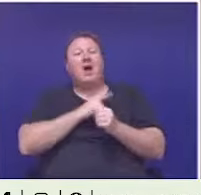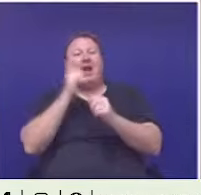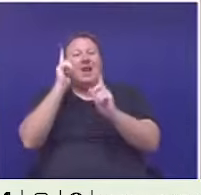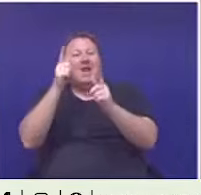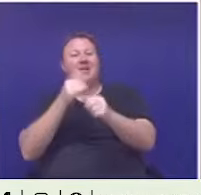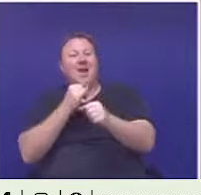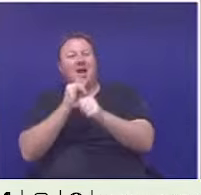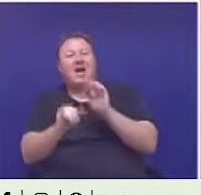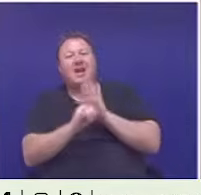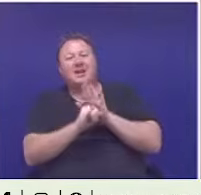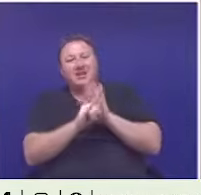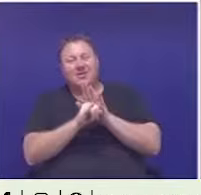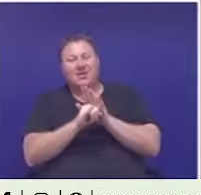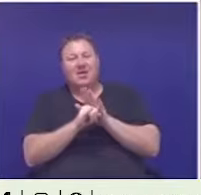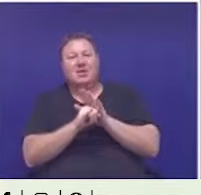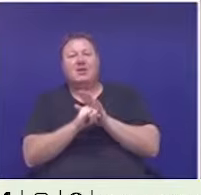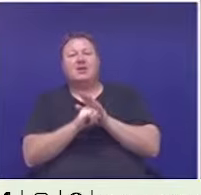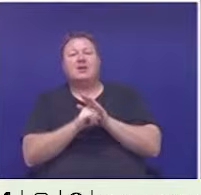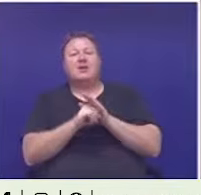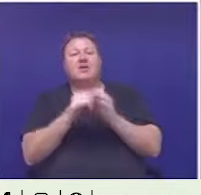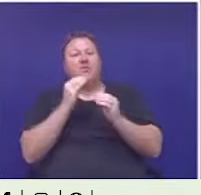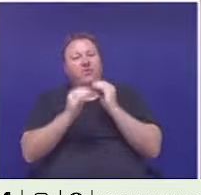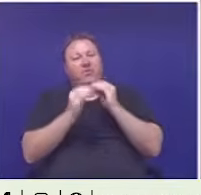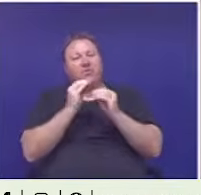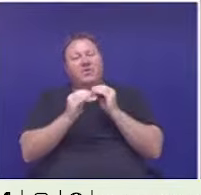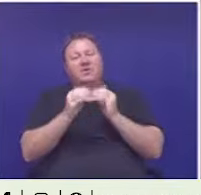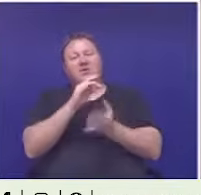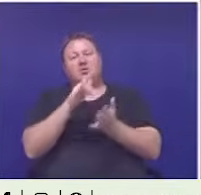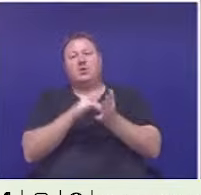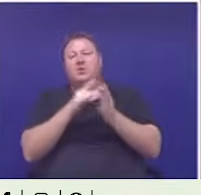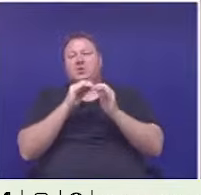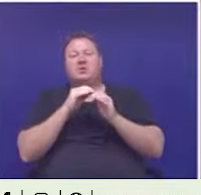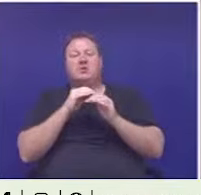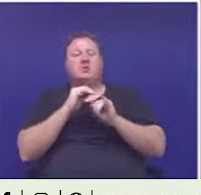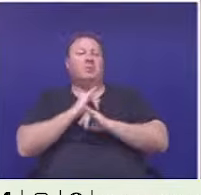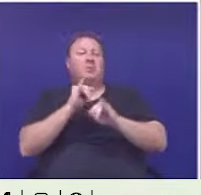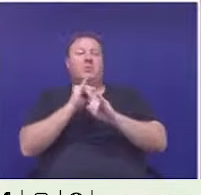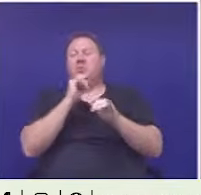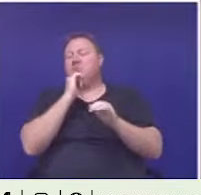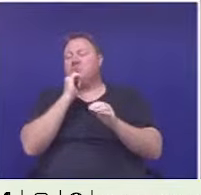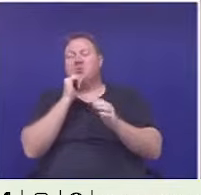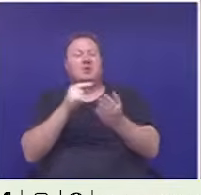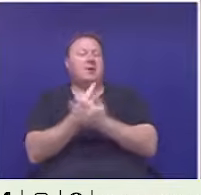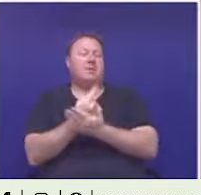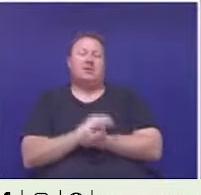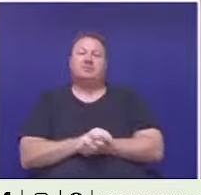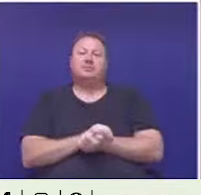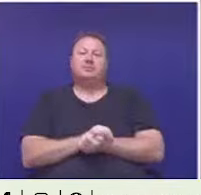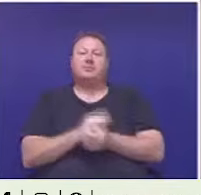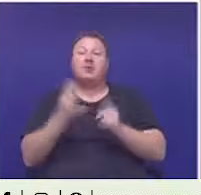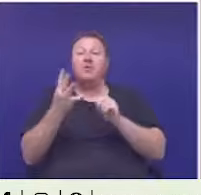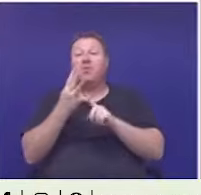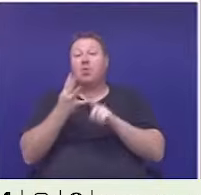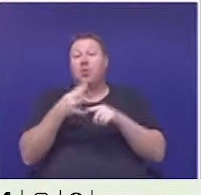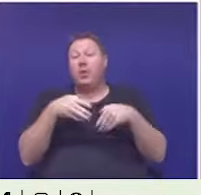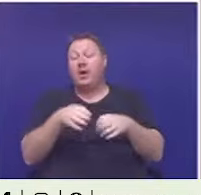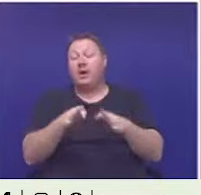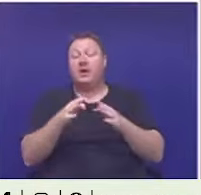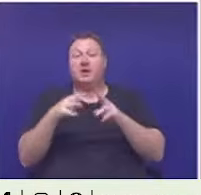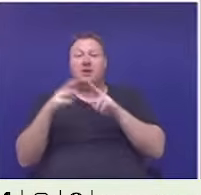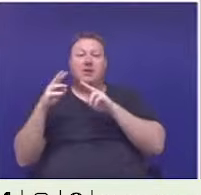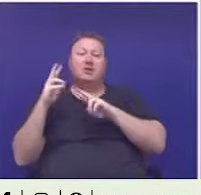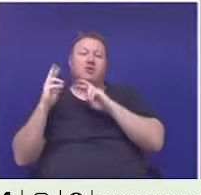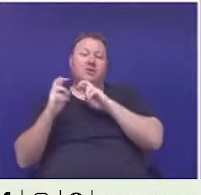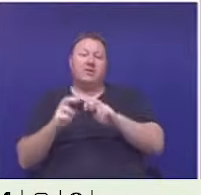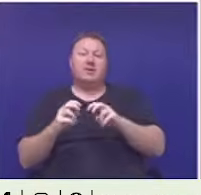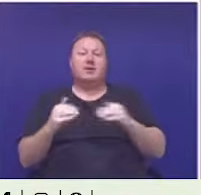remedial actions are either too costly or will simply not be effective. Fourthly, the survey findings and benchmarks